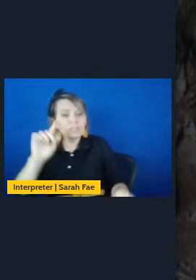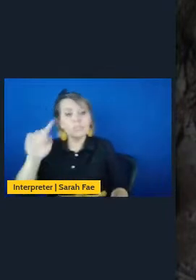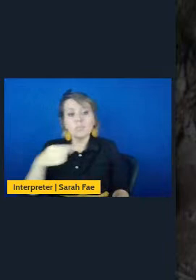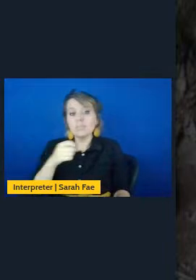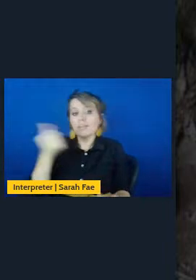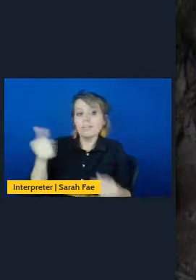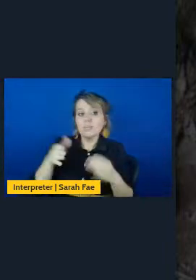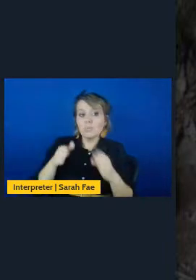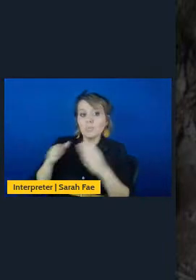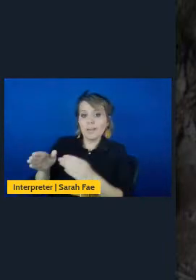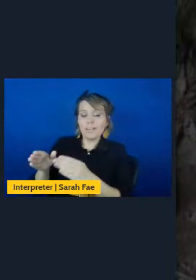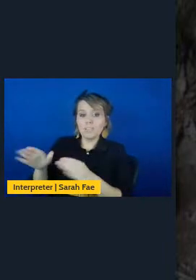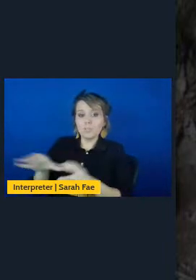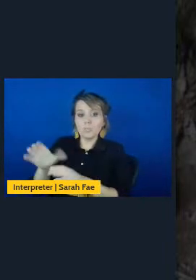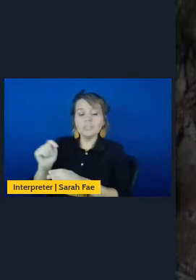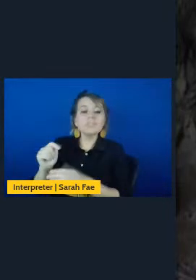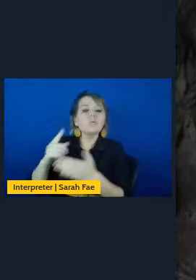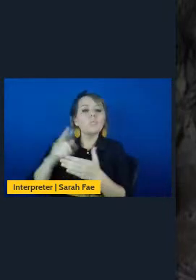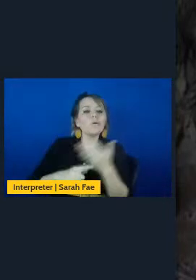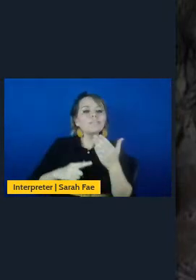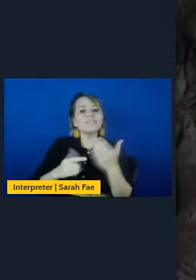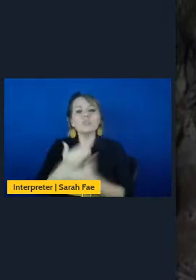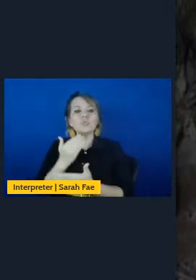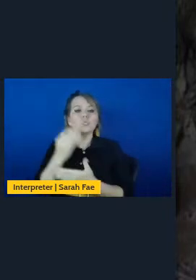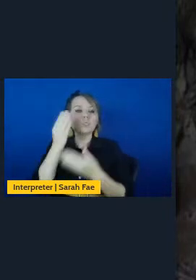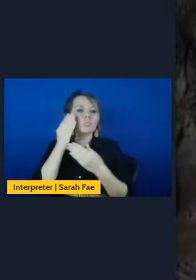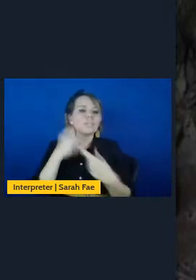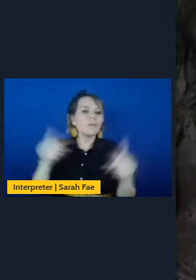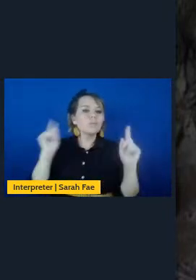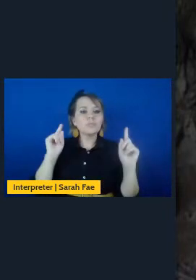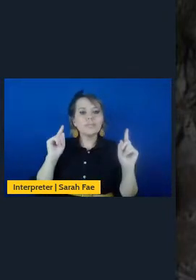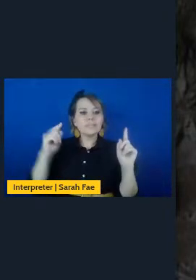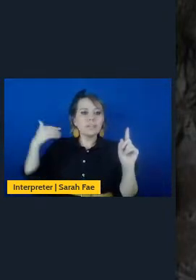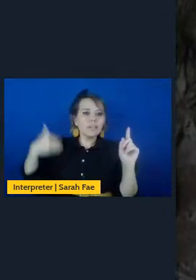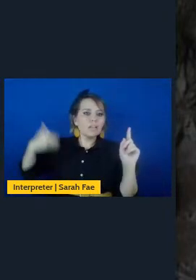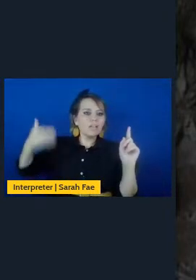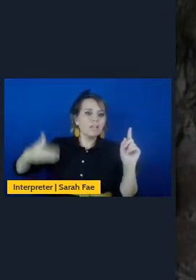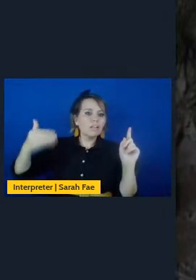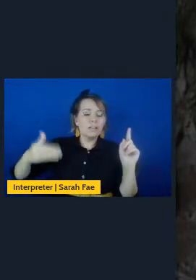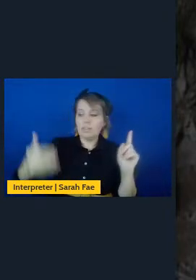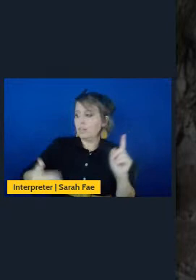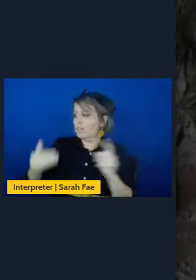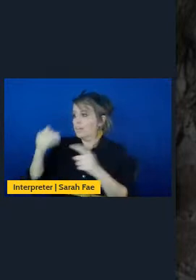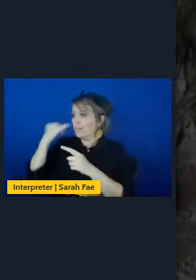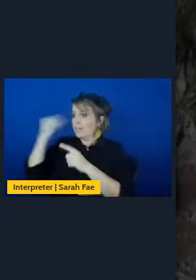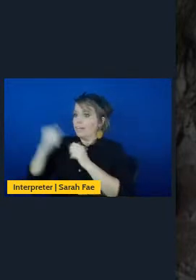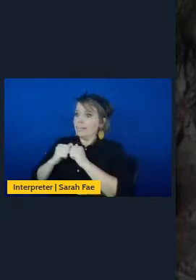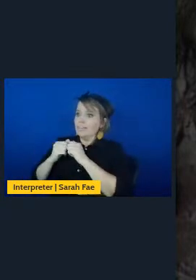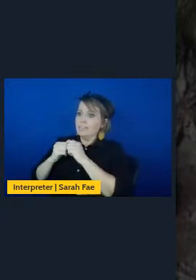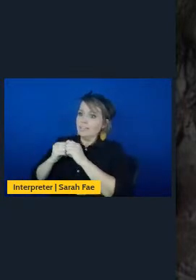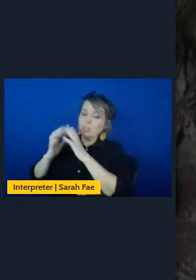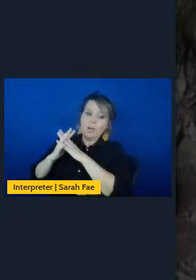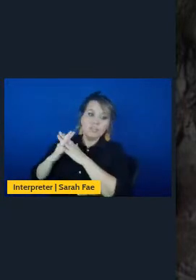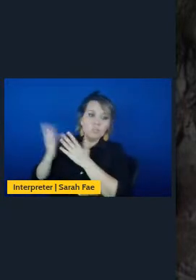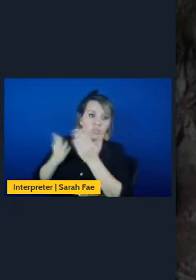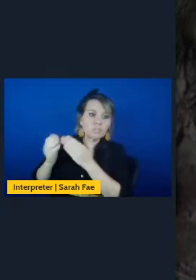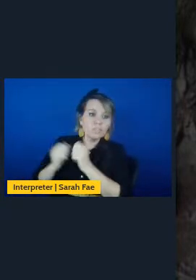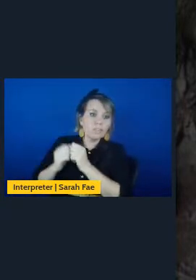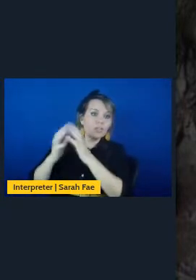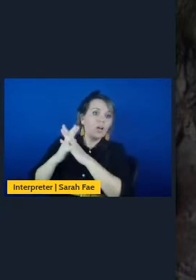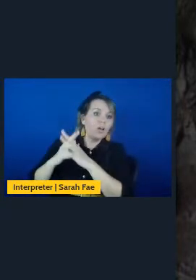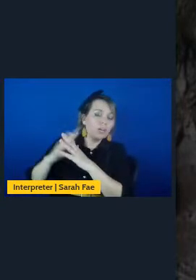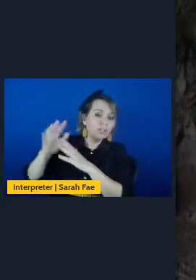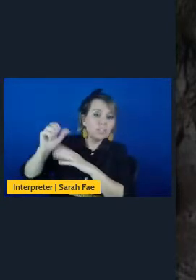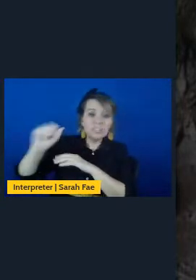what's new announcements from the time a service is launched to a time that a feature is launched, and then the expansion of different features to